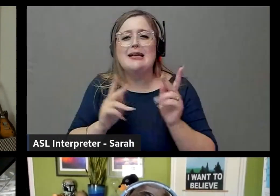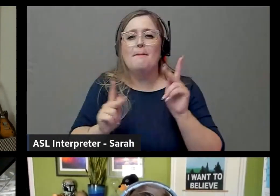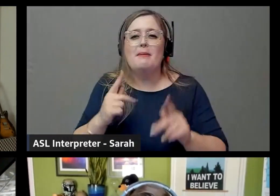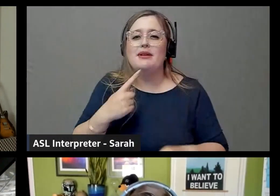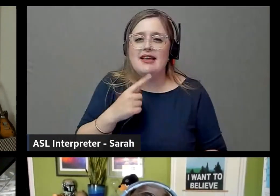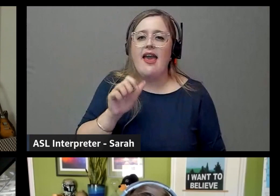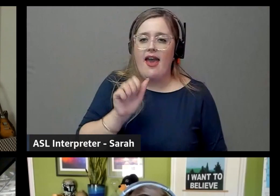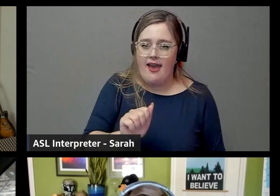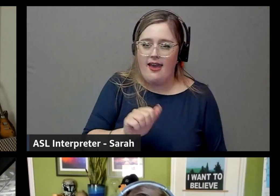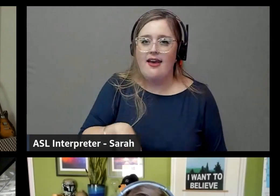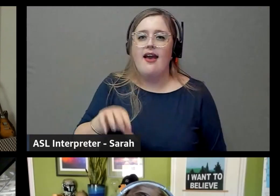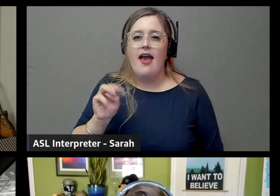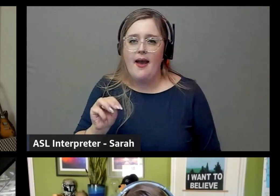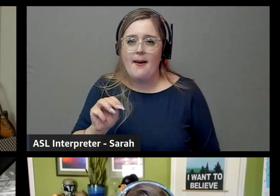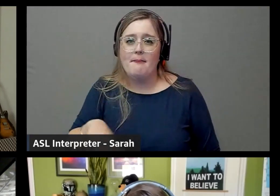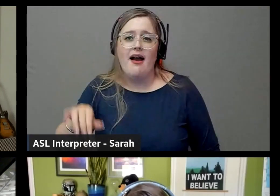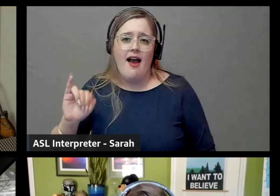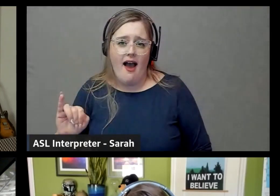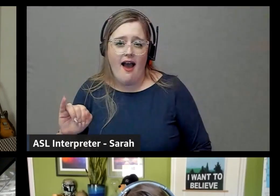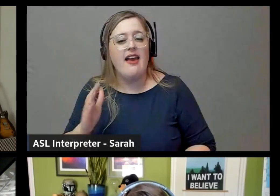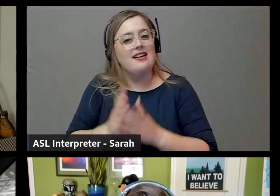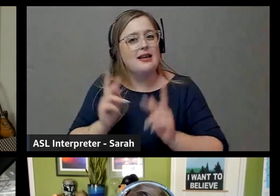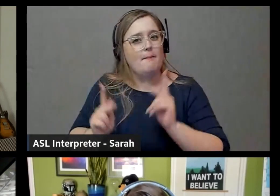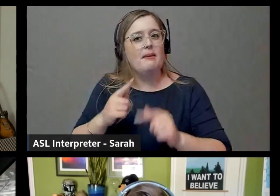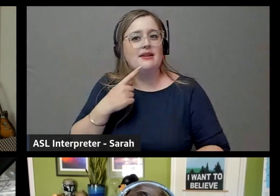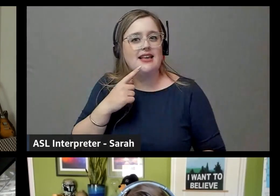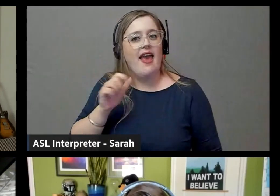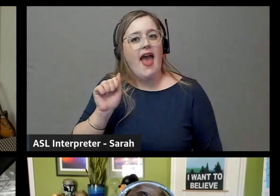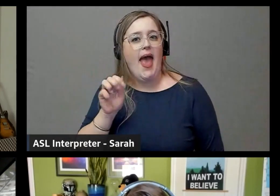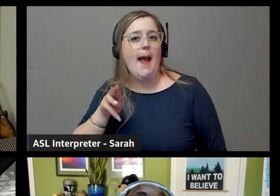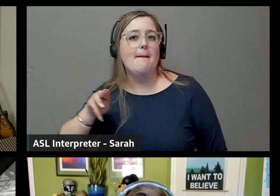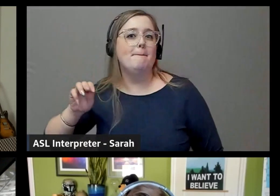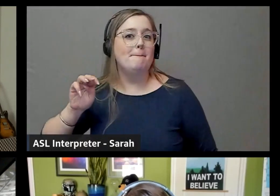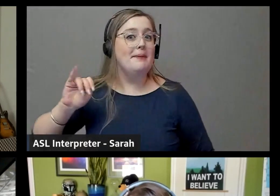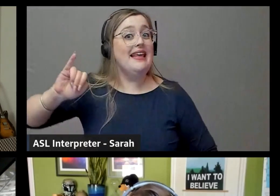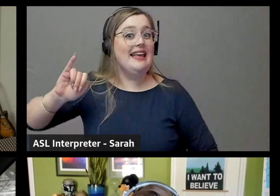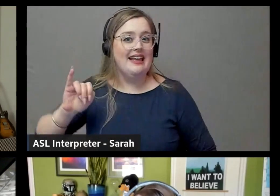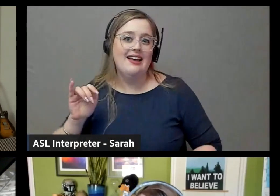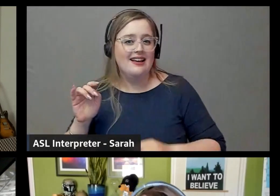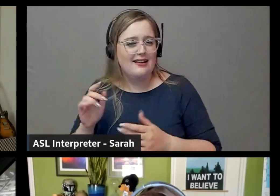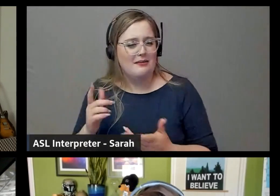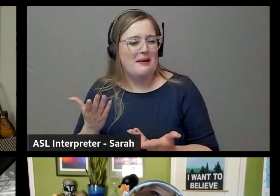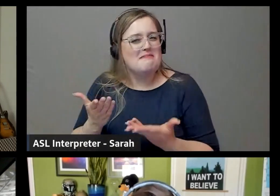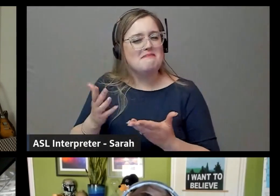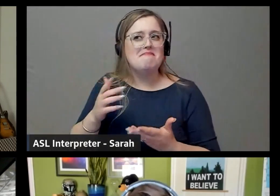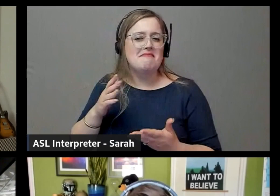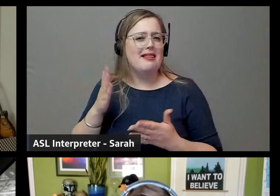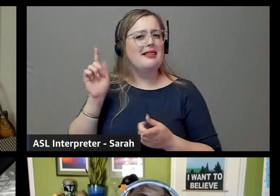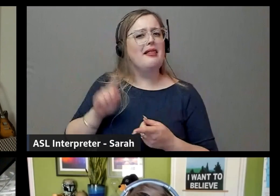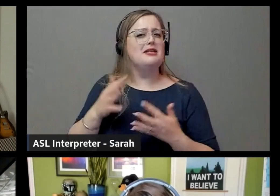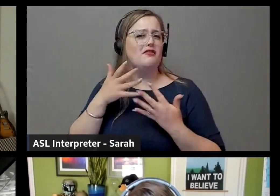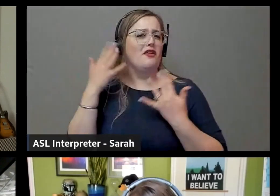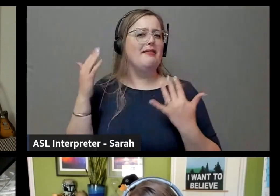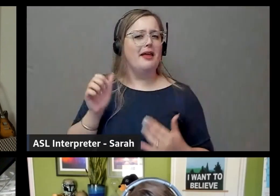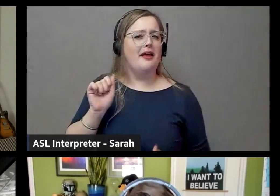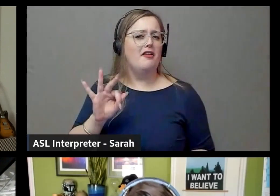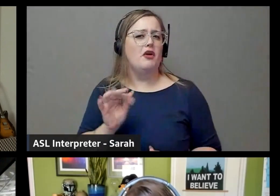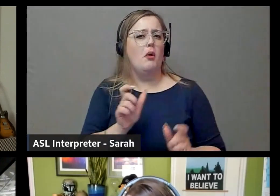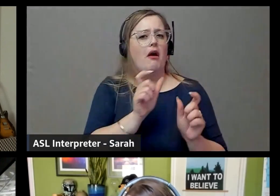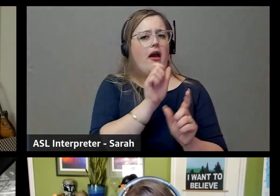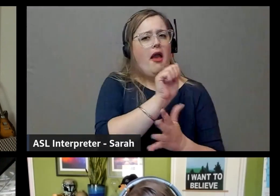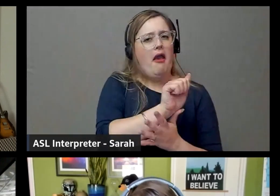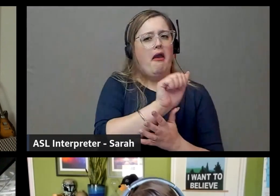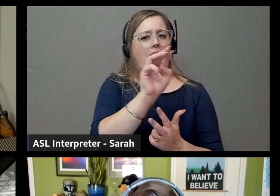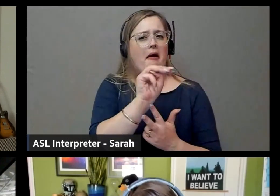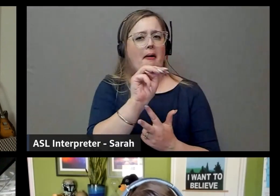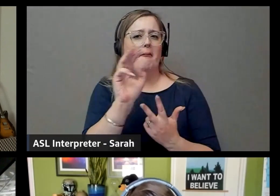and maybe it's less friendly. It's not your friend if you just say AMI, right? So across everywhere, even AWS, some people say